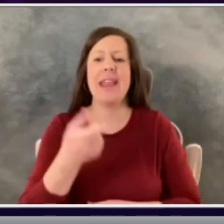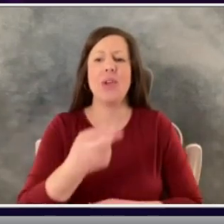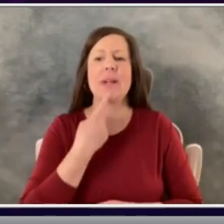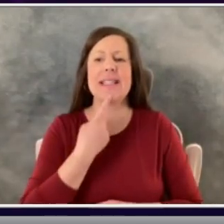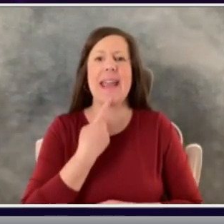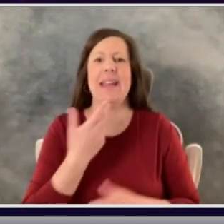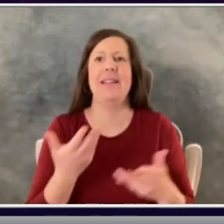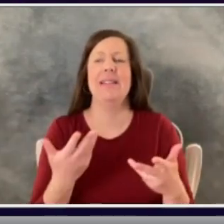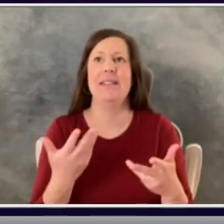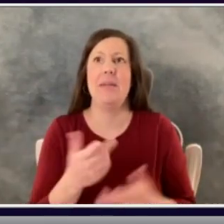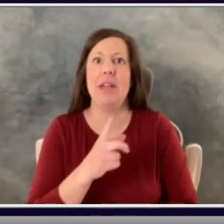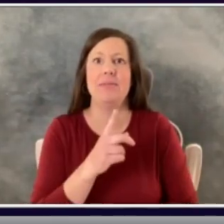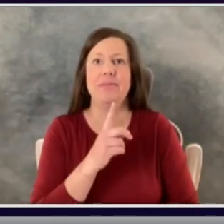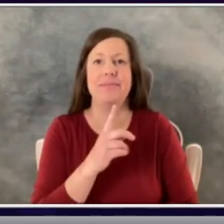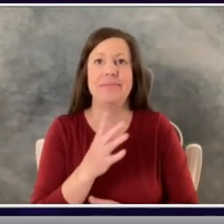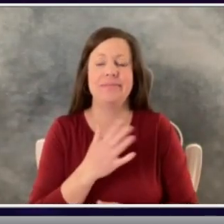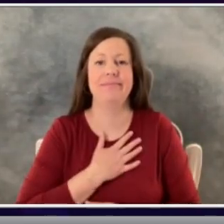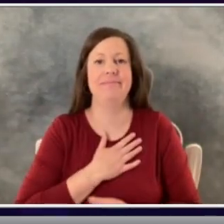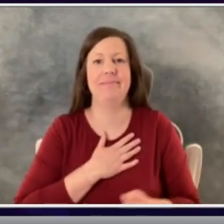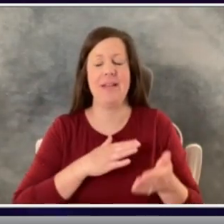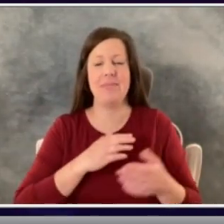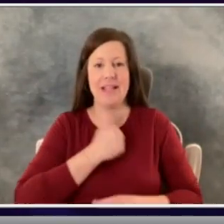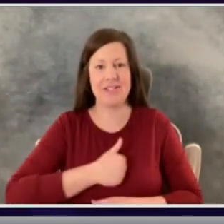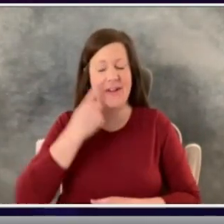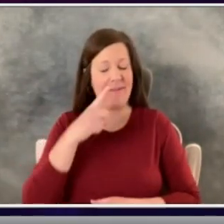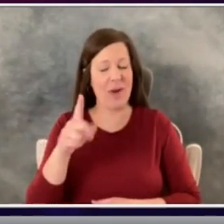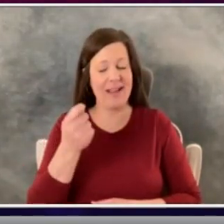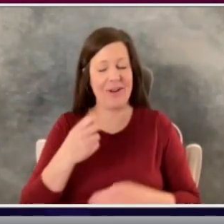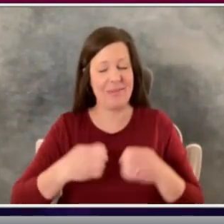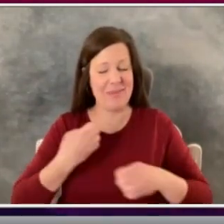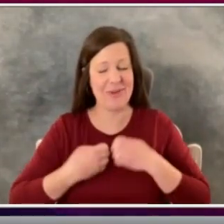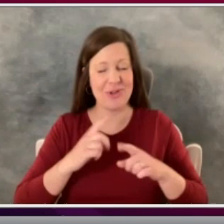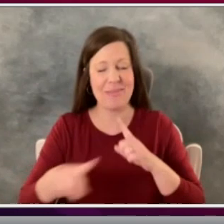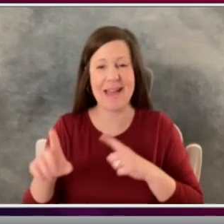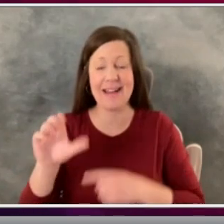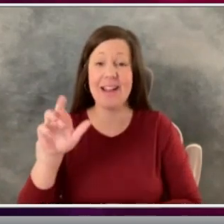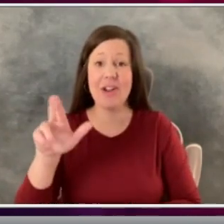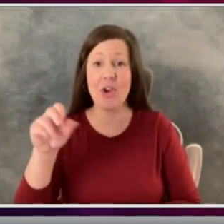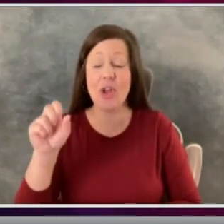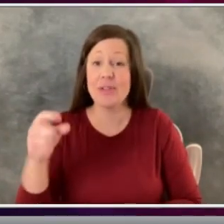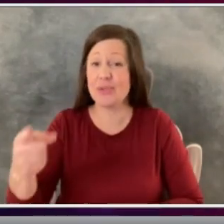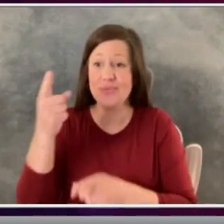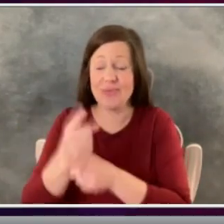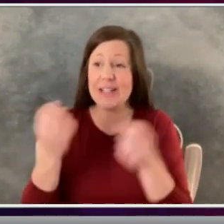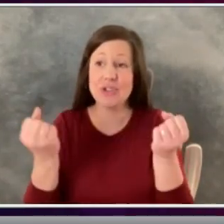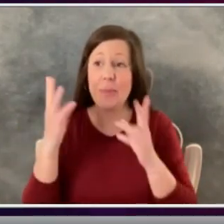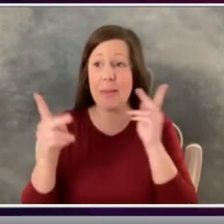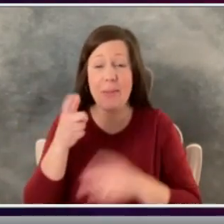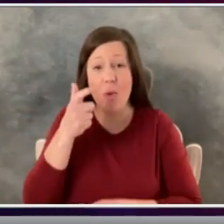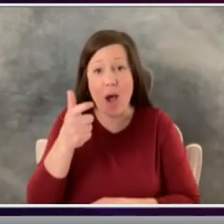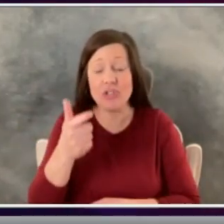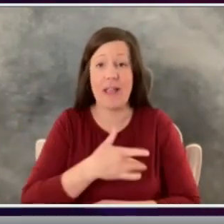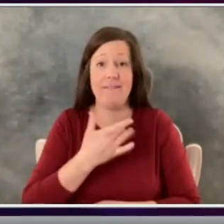And excuse me for getting a little emotional, but Carlos, you're hitting the nail on the head. I do have a question for you, Carlos. You